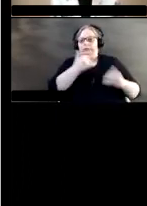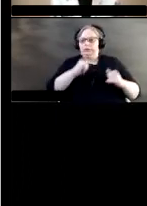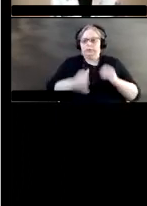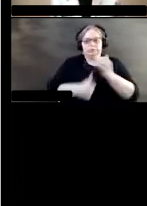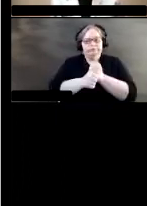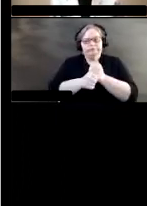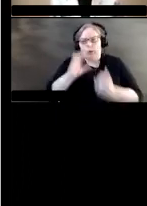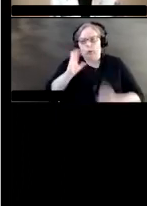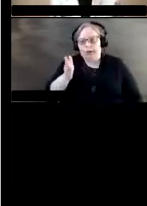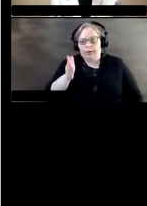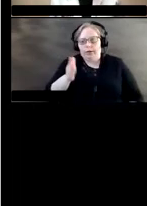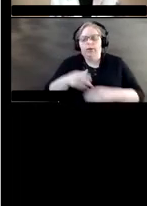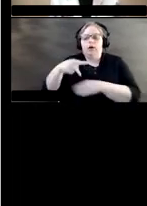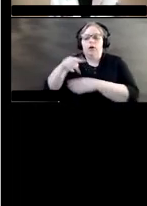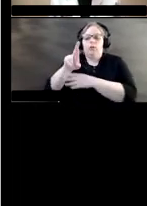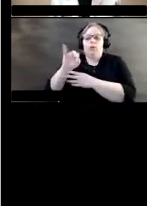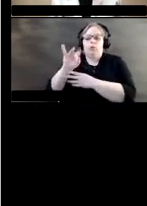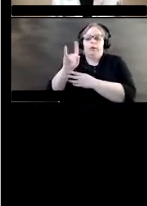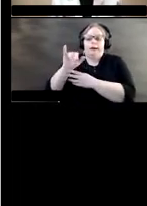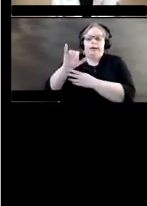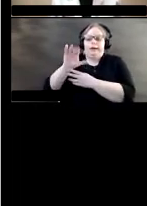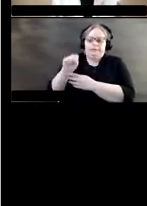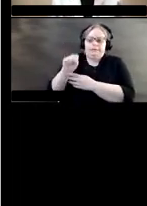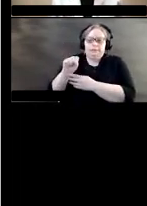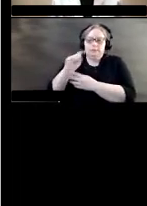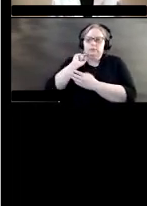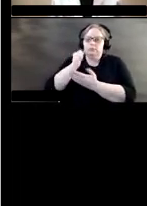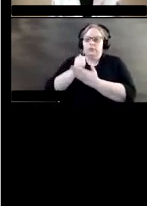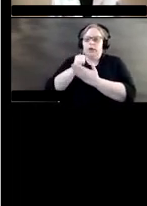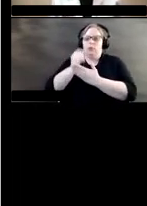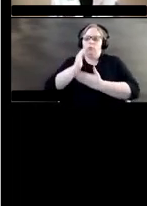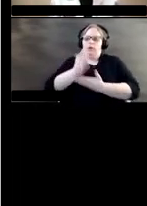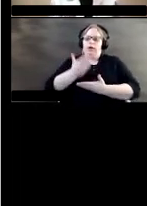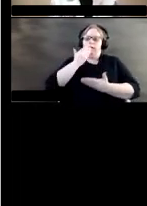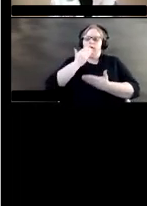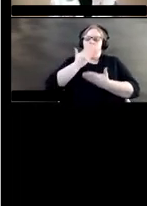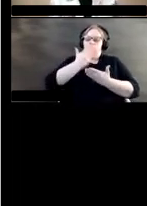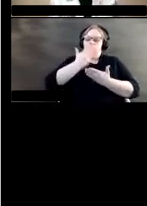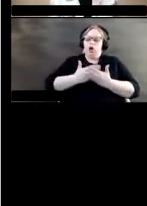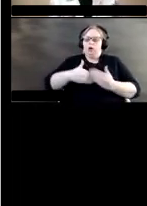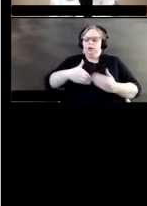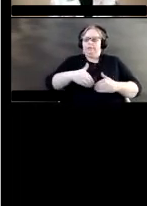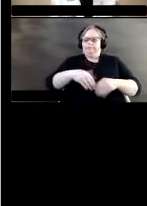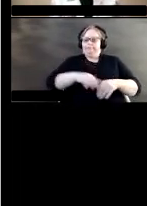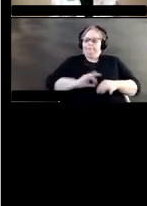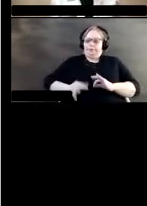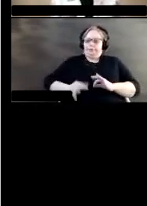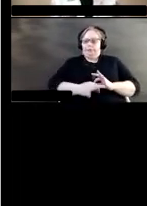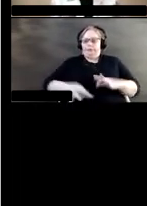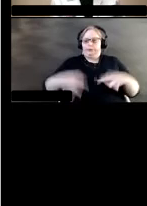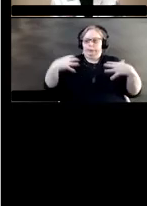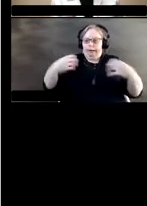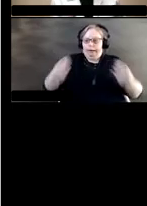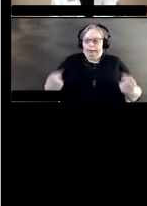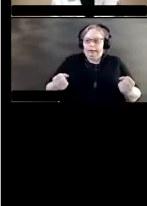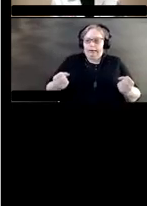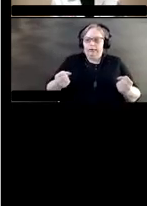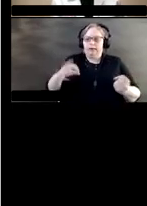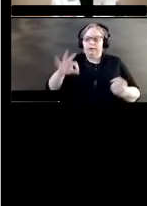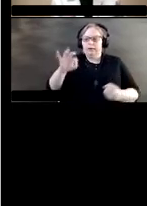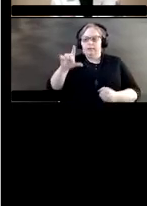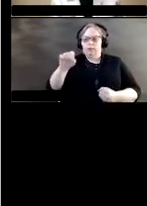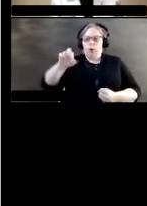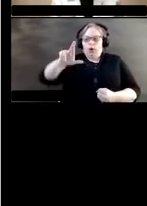are they promote good gut health and help to break all of that down and keep your flora of your